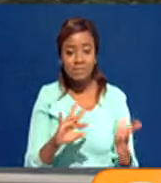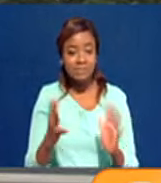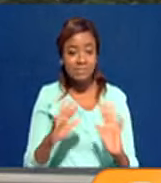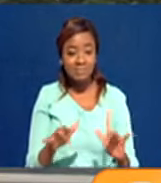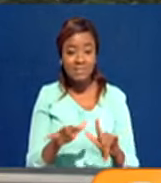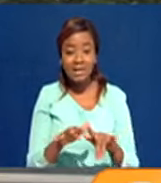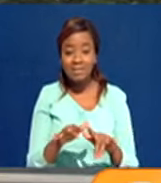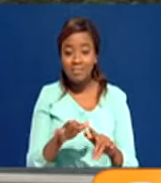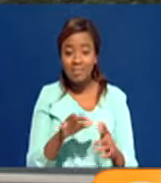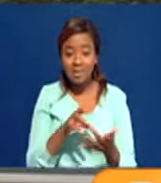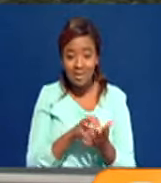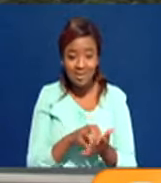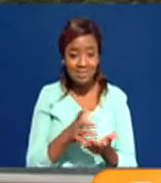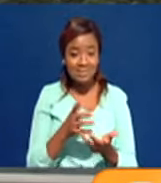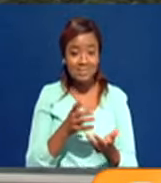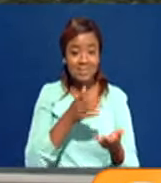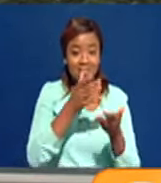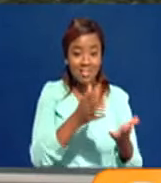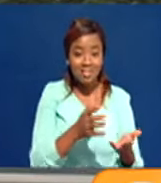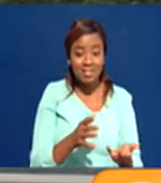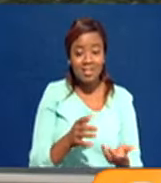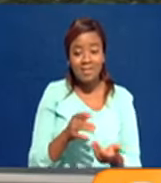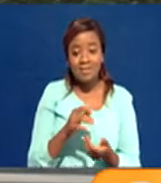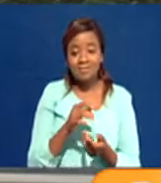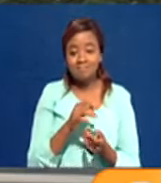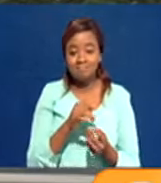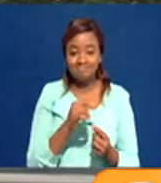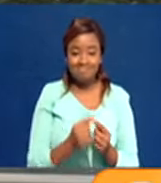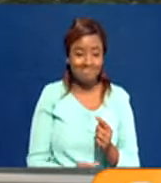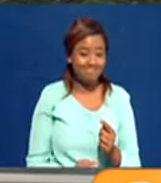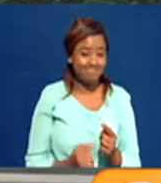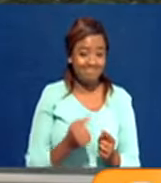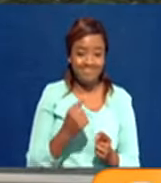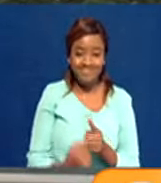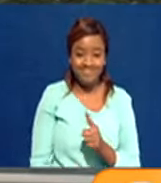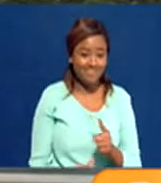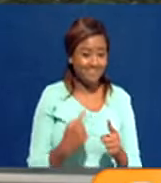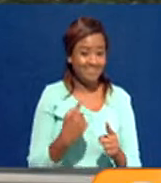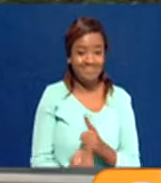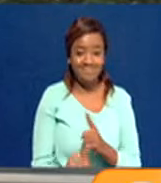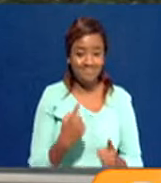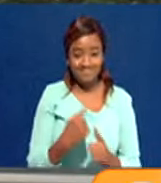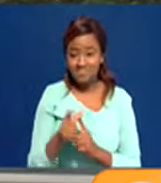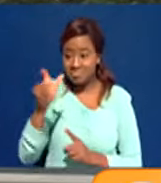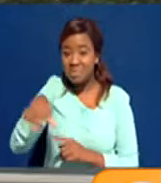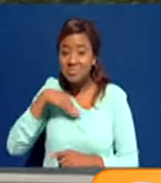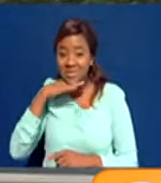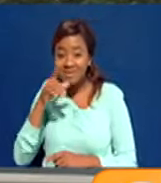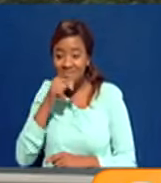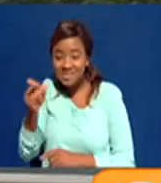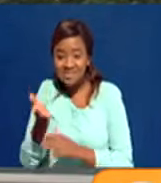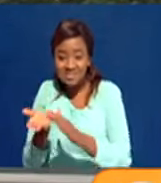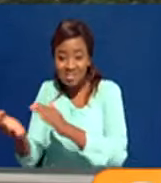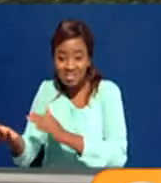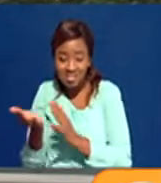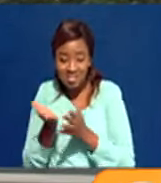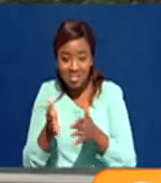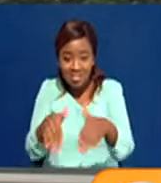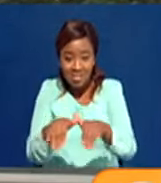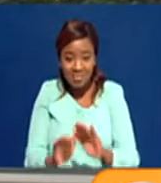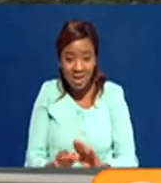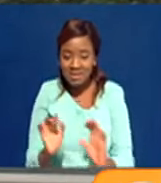have led to delays in burials for years due to court battles between interested parties. Well, tonight on